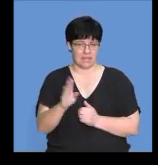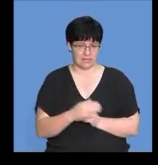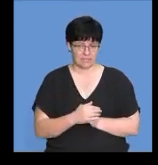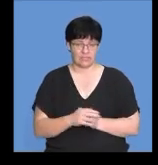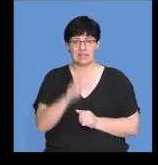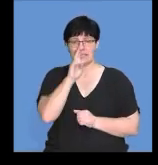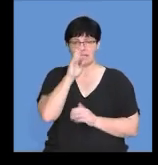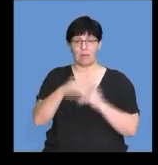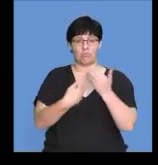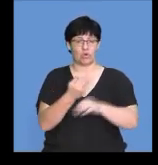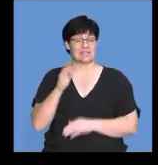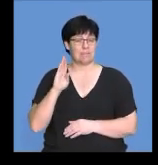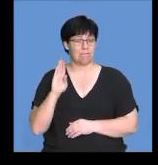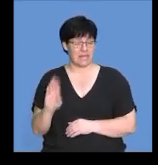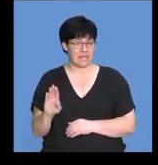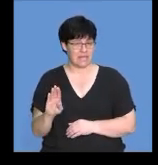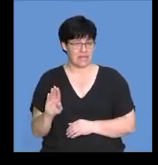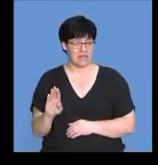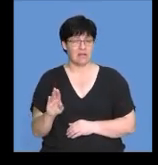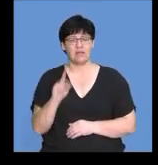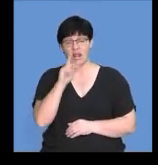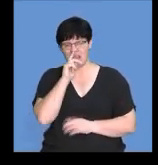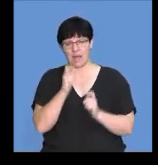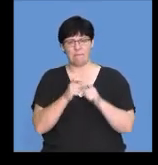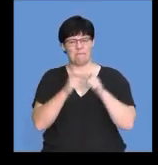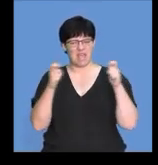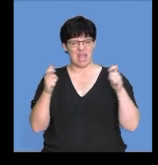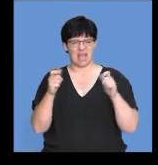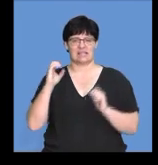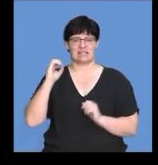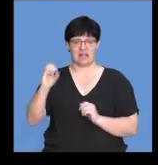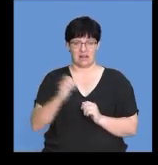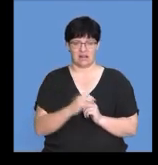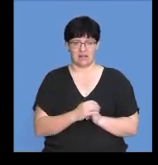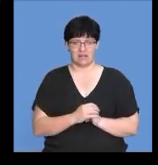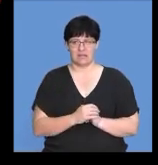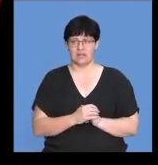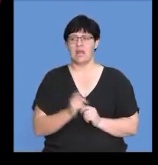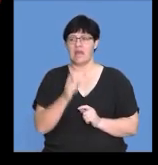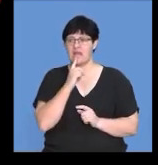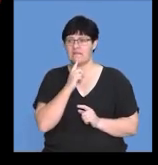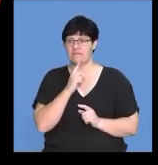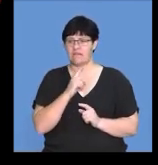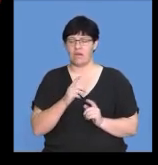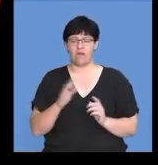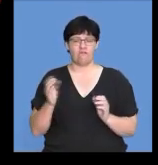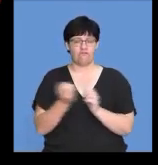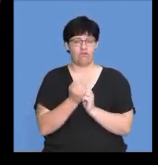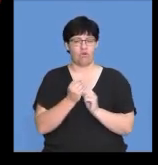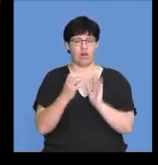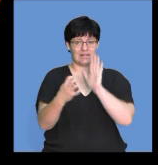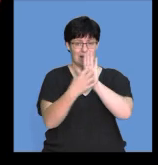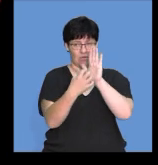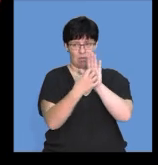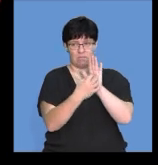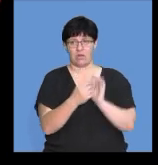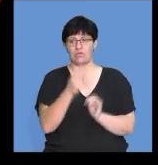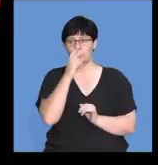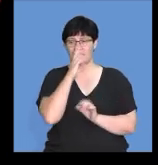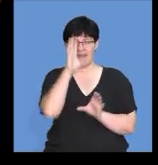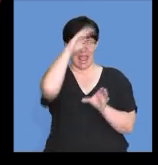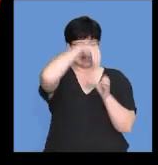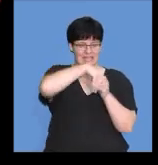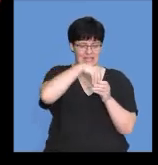at process B, this is a large cell, guys, and if I were to kind of complete the diagram, we actually